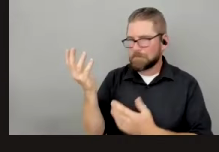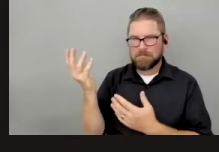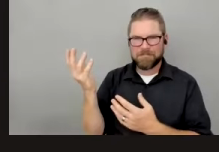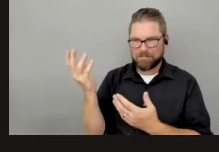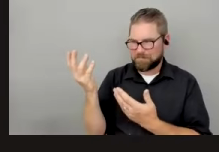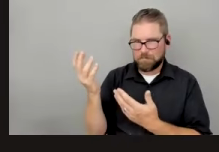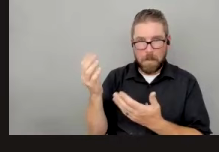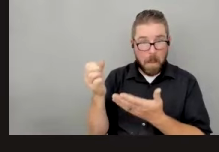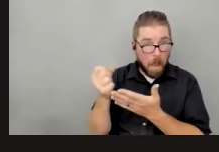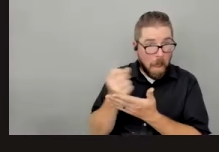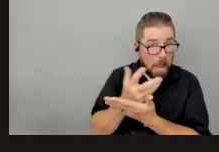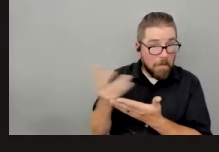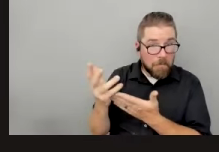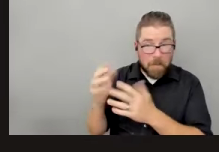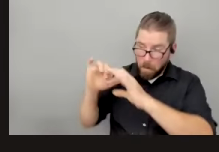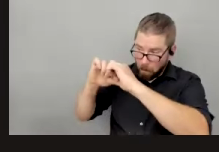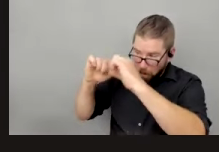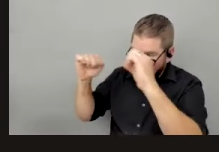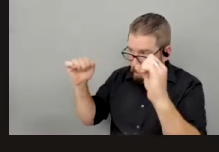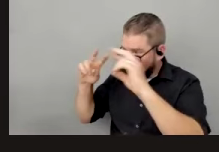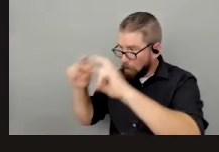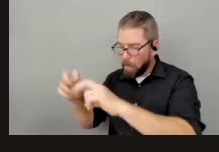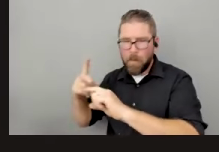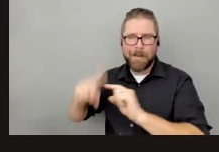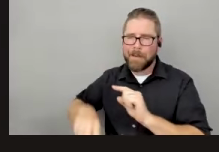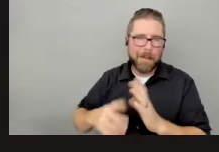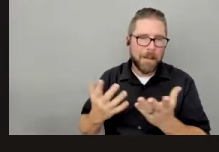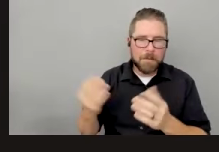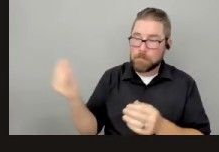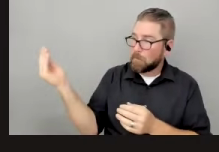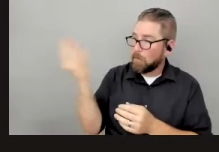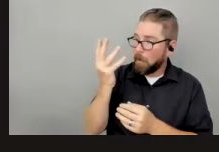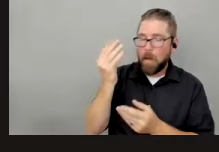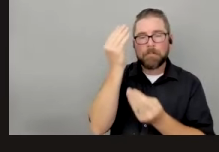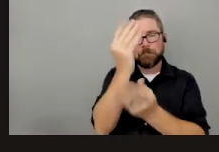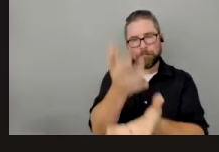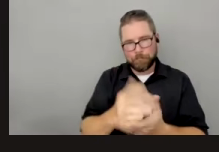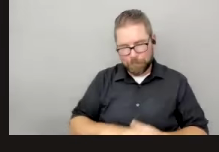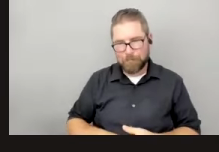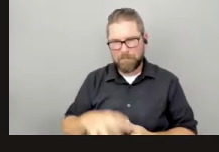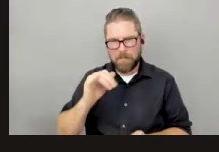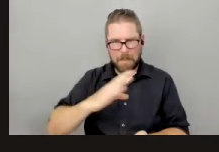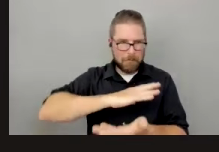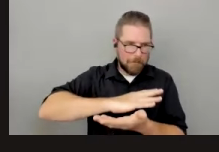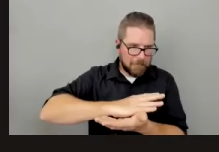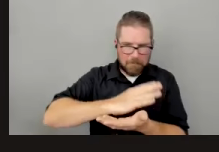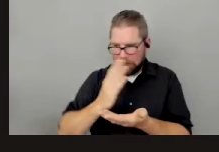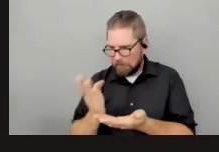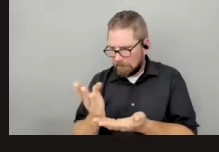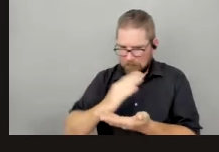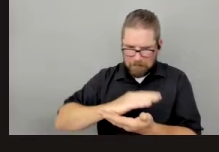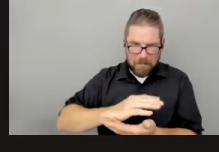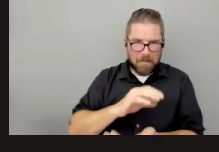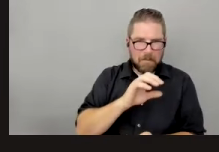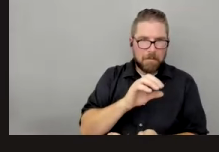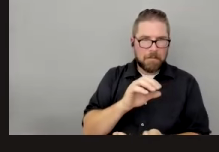it pervasive? Is it gonna be, you know, severe or objectively offensive? Like there's a lot of I guess evidence